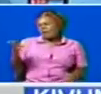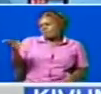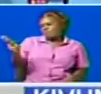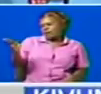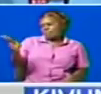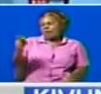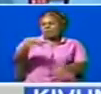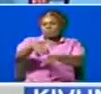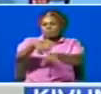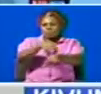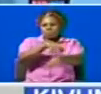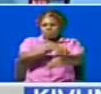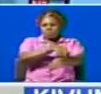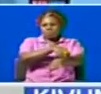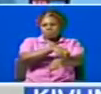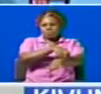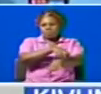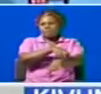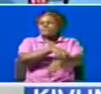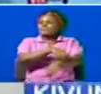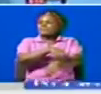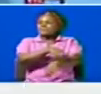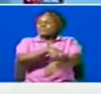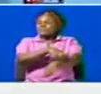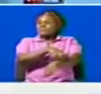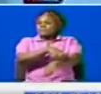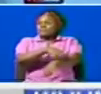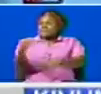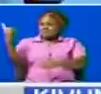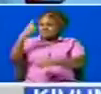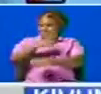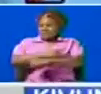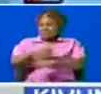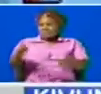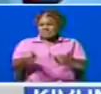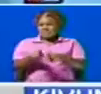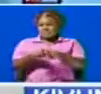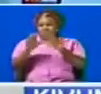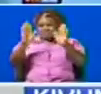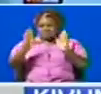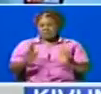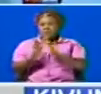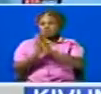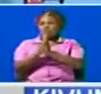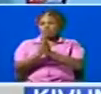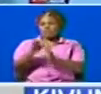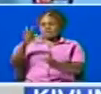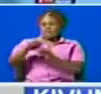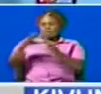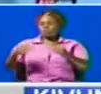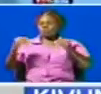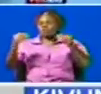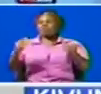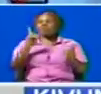various hospitals here in Migori town, Betty. And it has been a day that has overshadowed that very important story, the election being